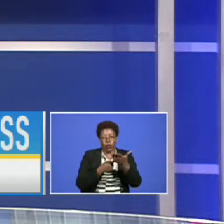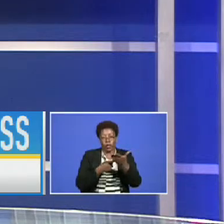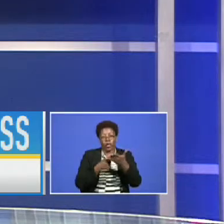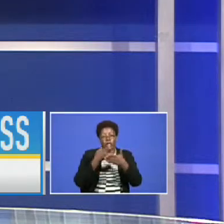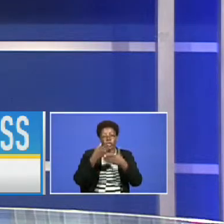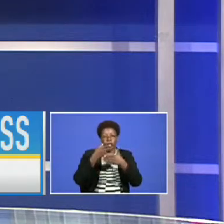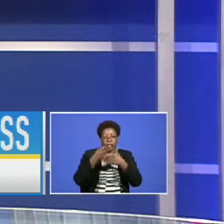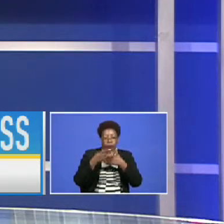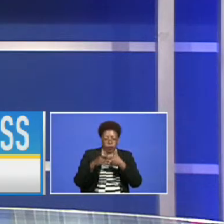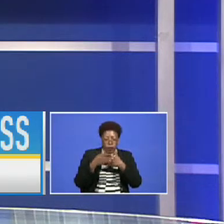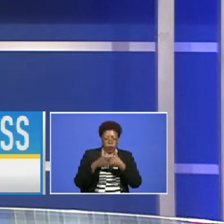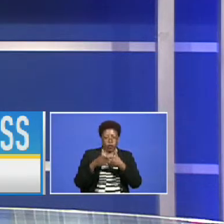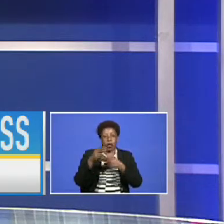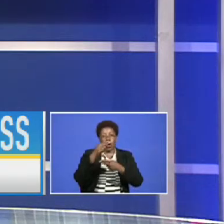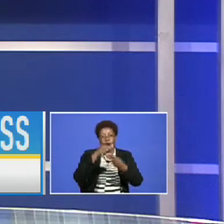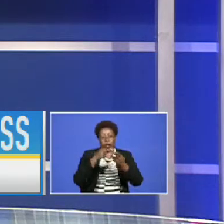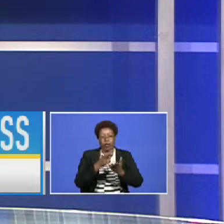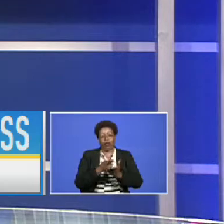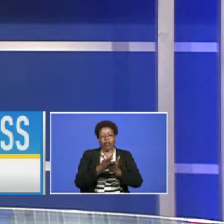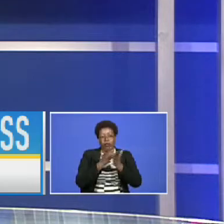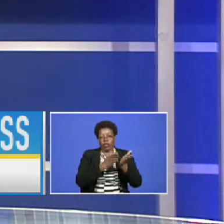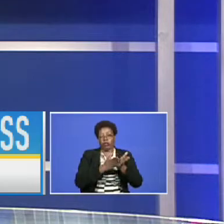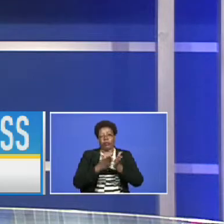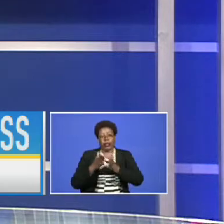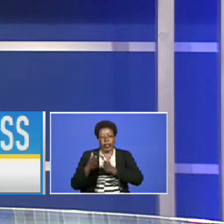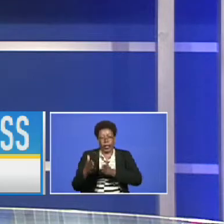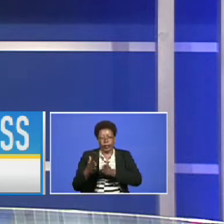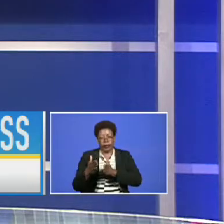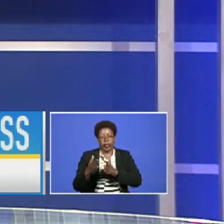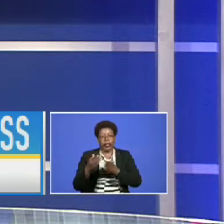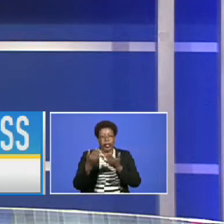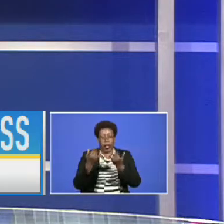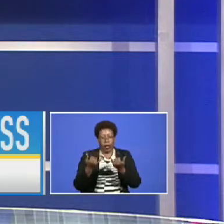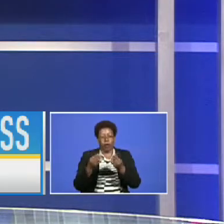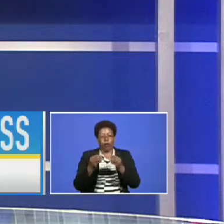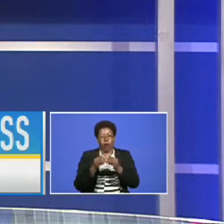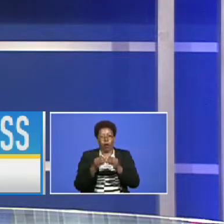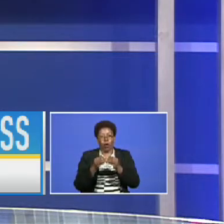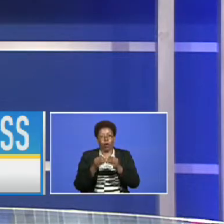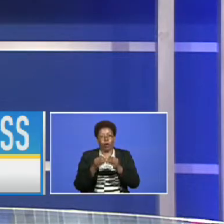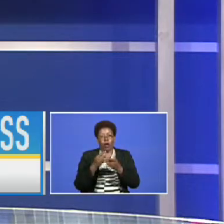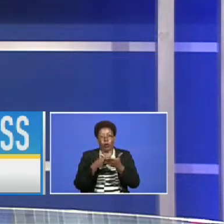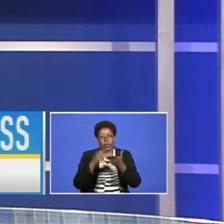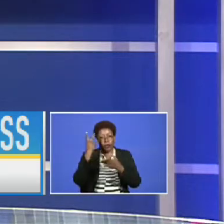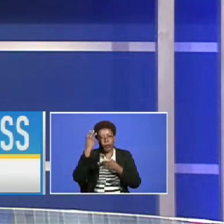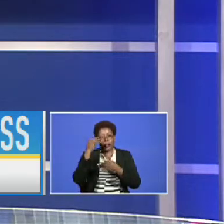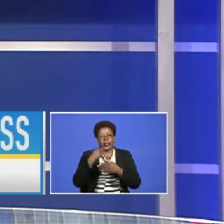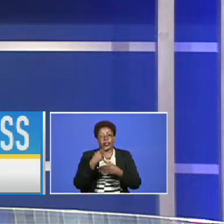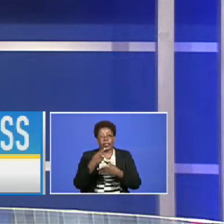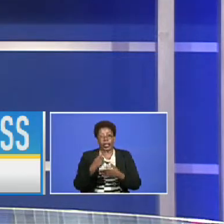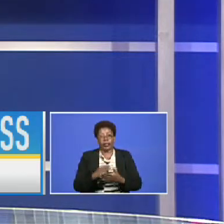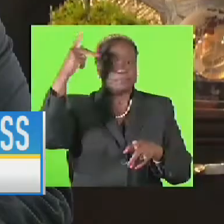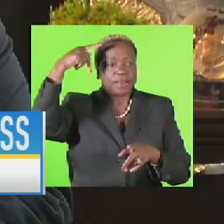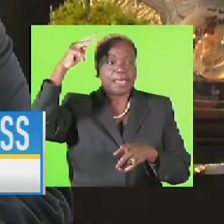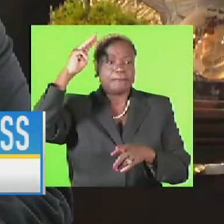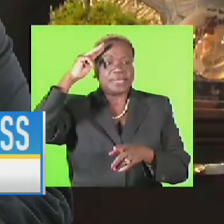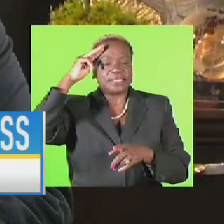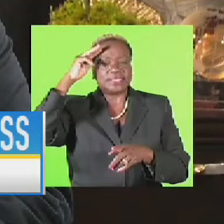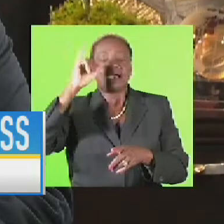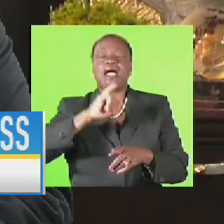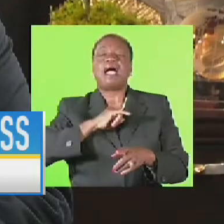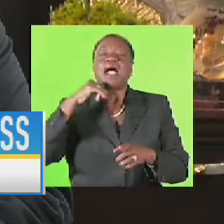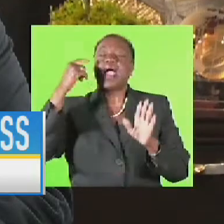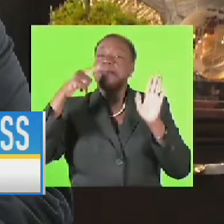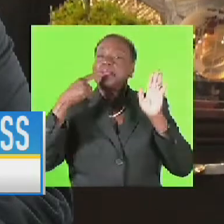post-hurricane recovery and restoration plan. Hear more on the Prime Minister's national address in tonight's top story. The full effort